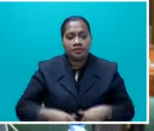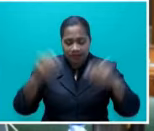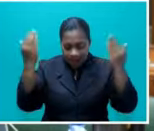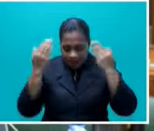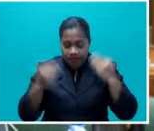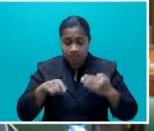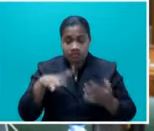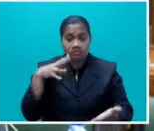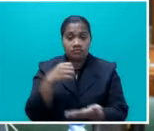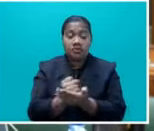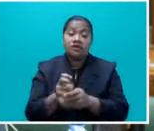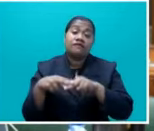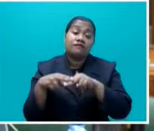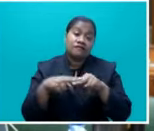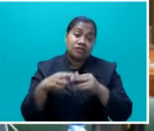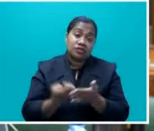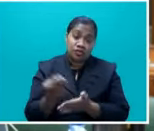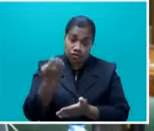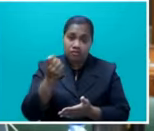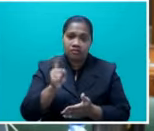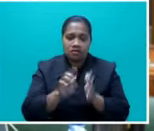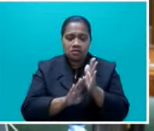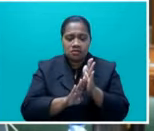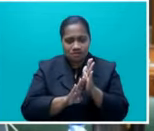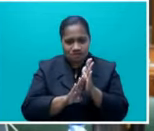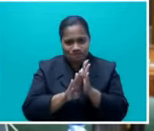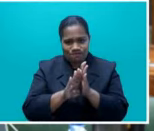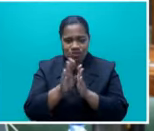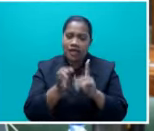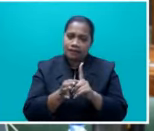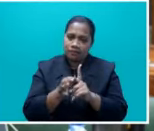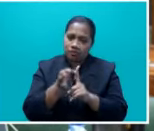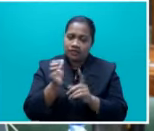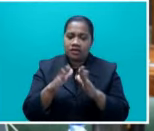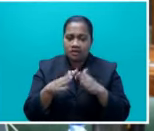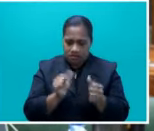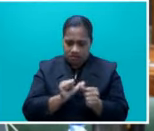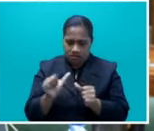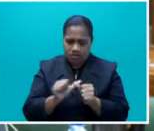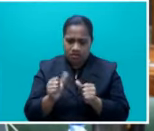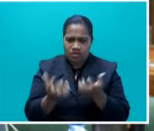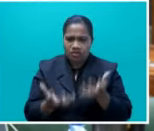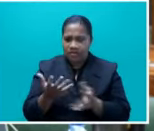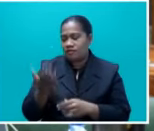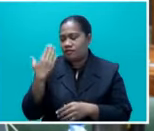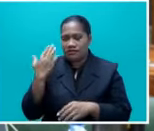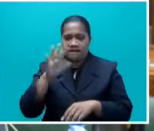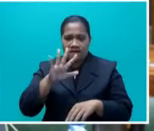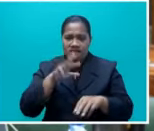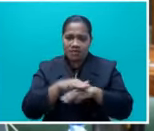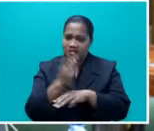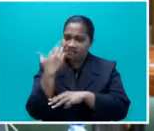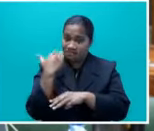this confirms that Fiji's economic conditions has improved, and it is in a better position compared to 5 months ago. I am sure that this